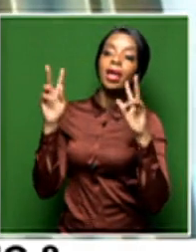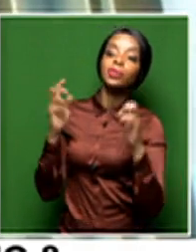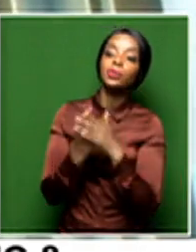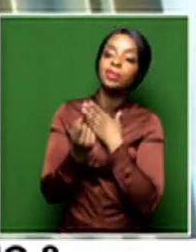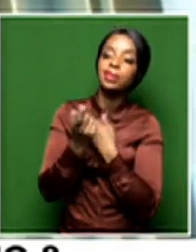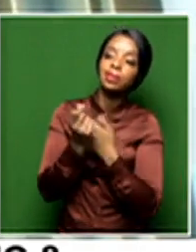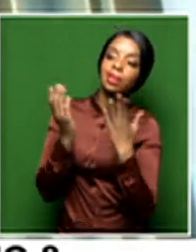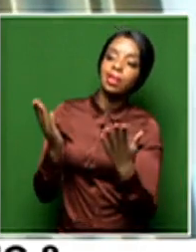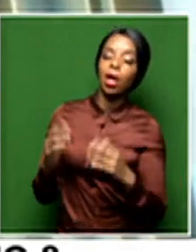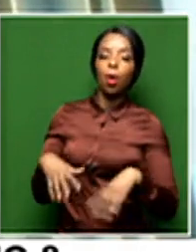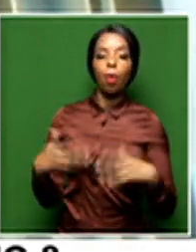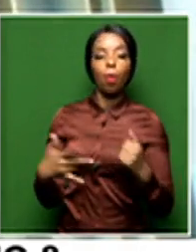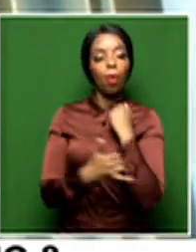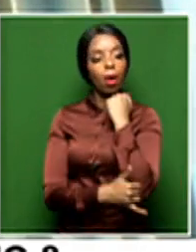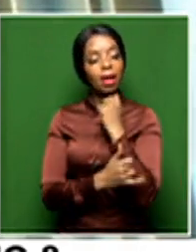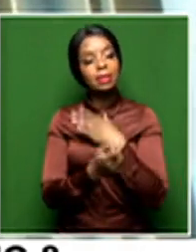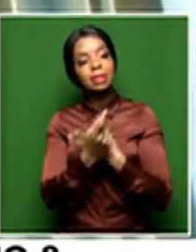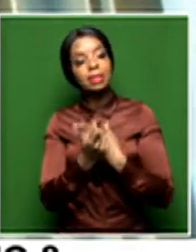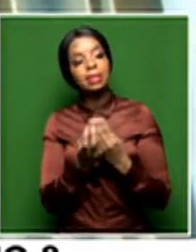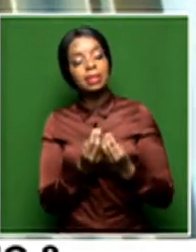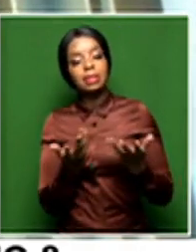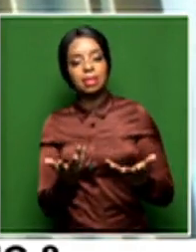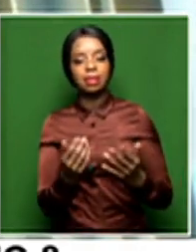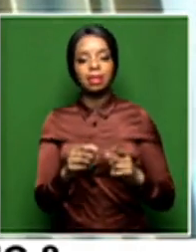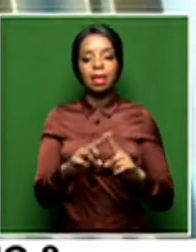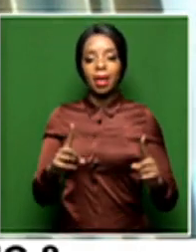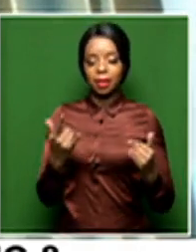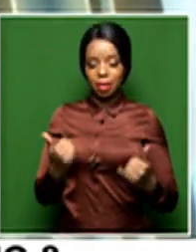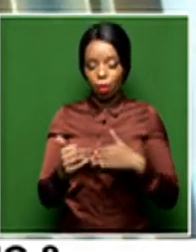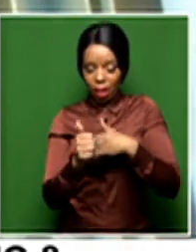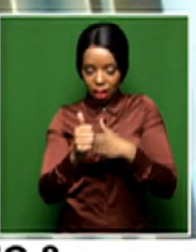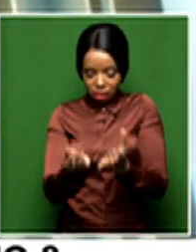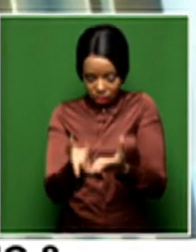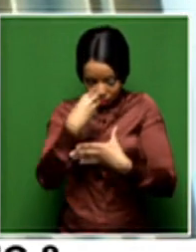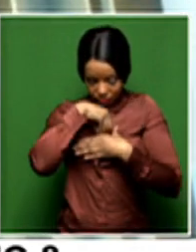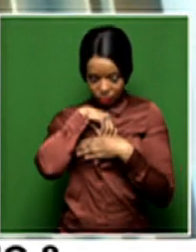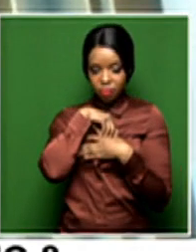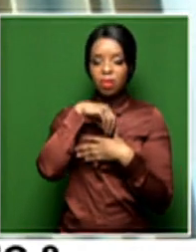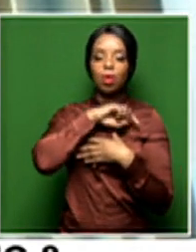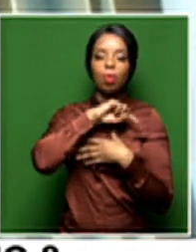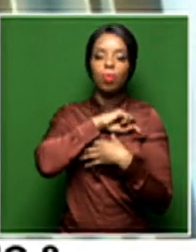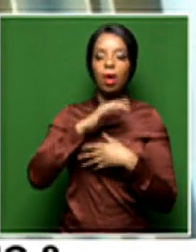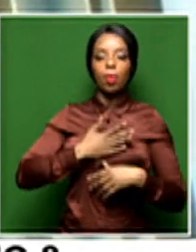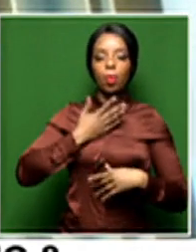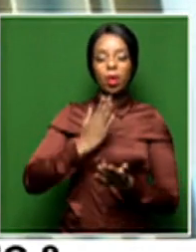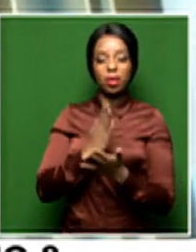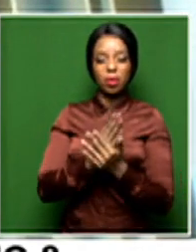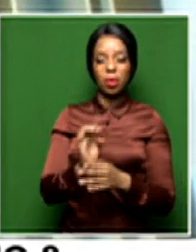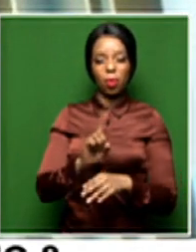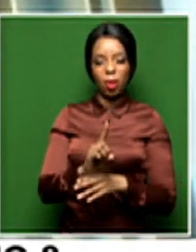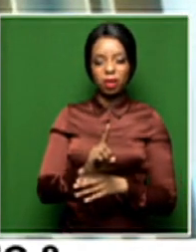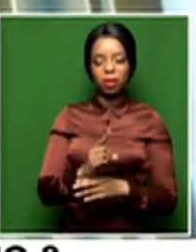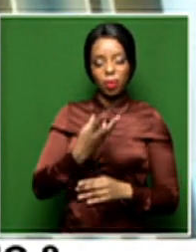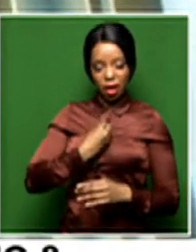the stewardship that is placed on themselves. Because we want to ensure that we treat our own public